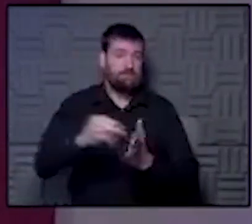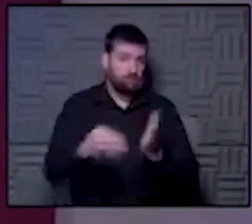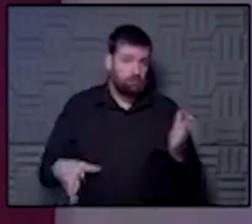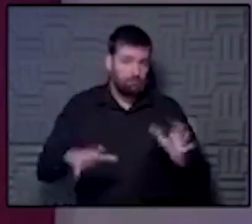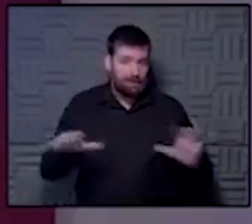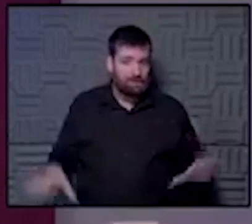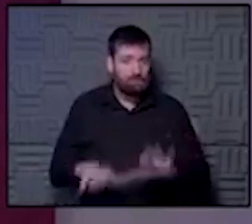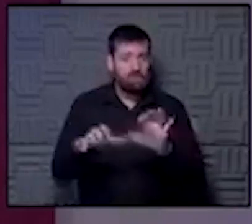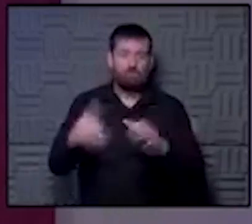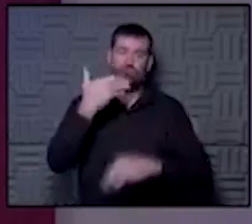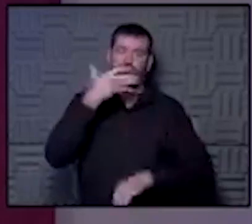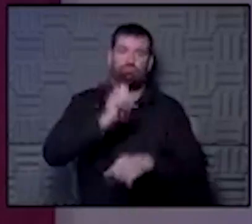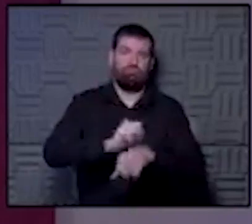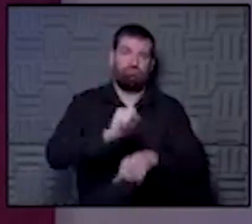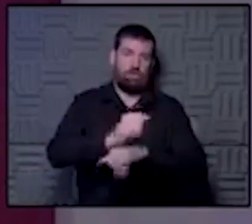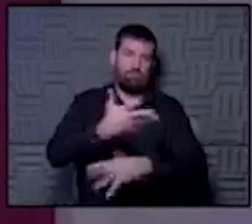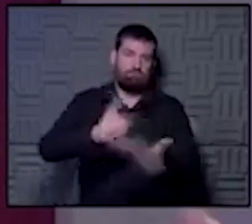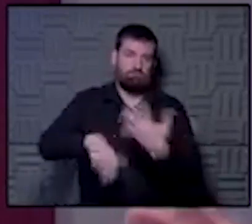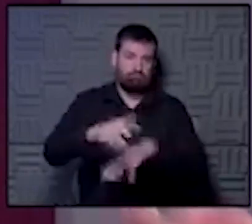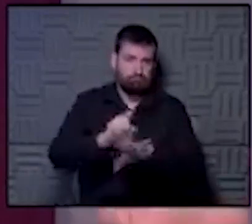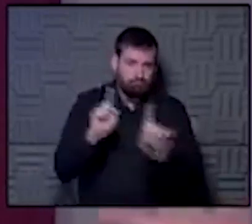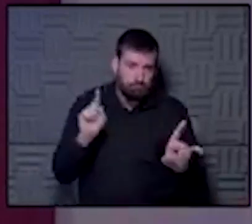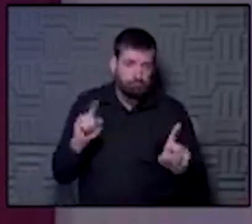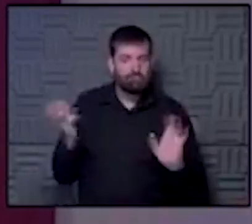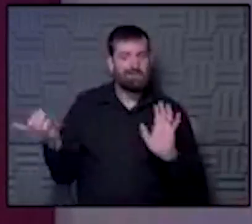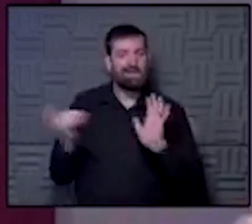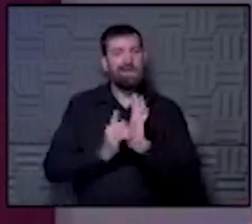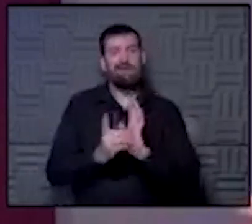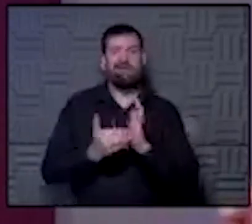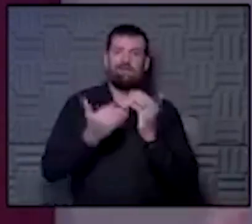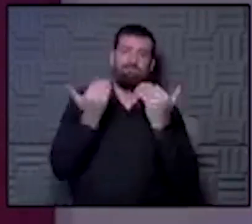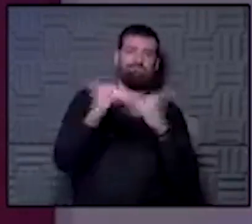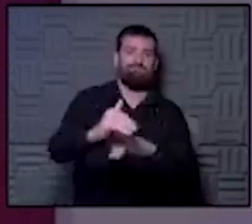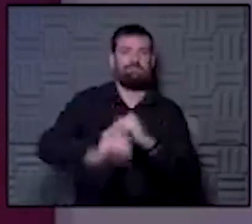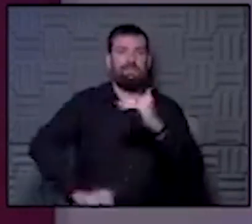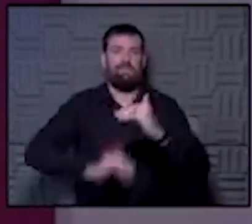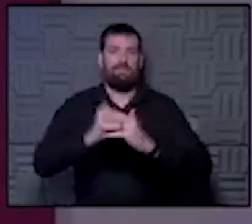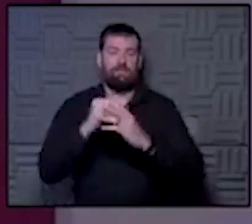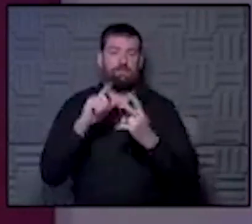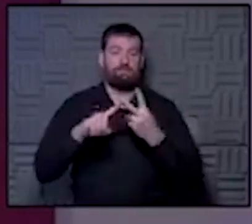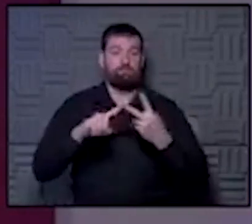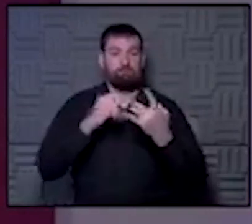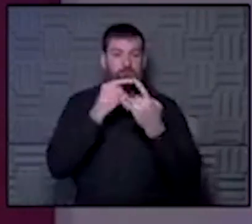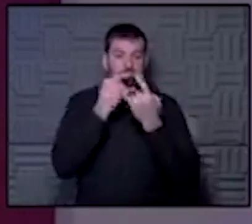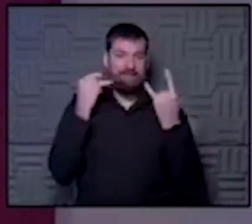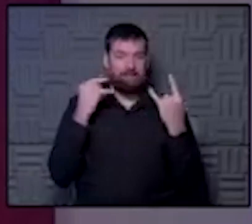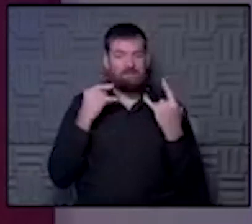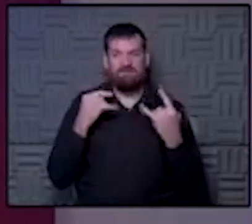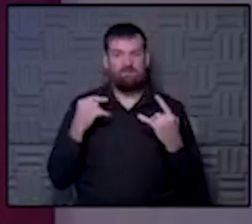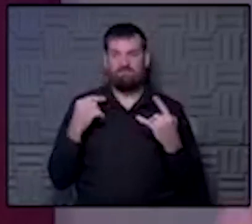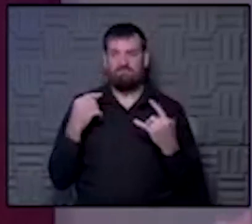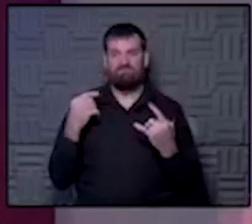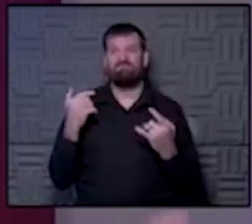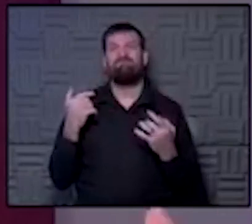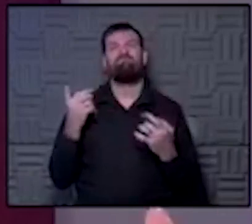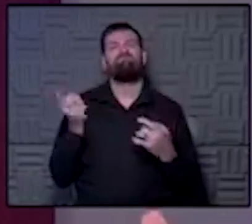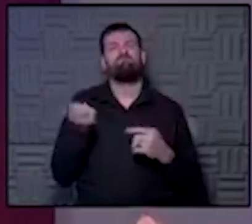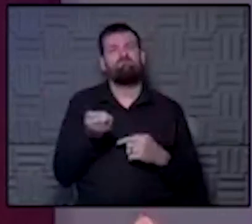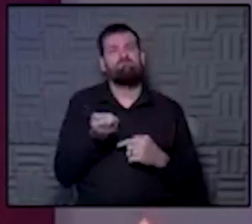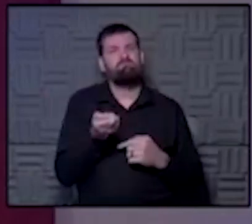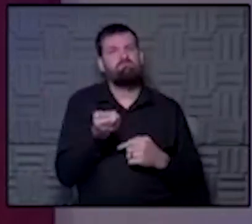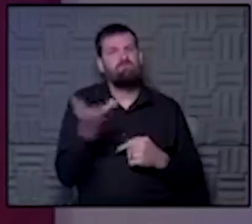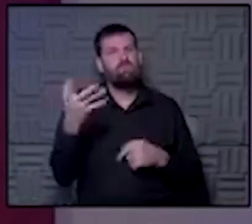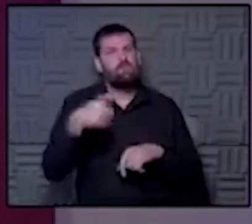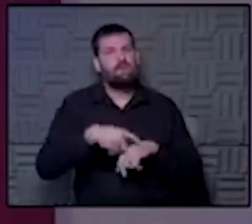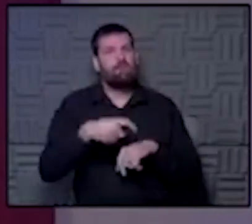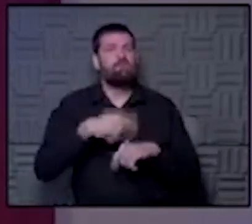really good job of spreading out. Again, just limiting the capacity. Mask wearing is there's a handful of times